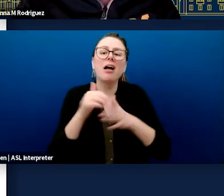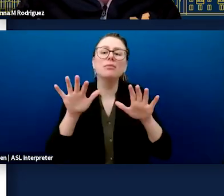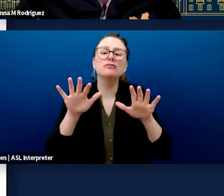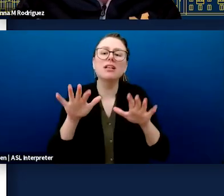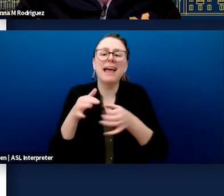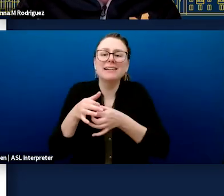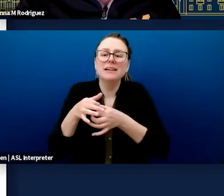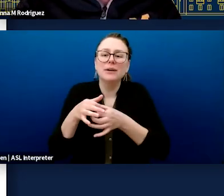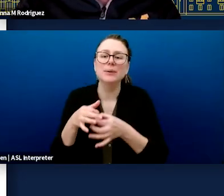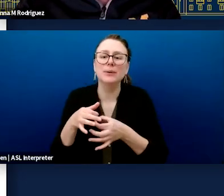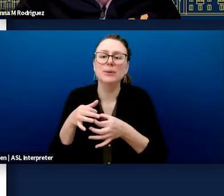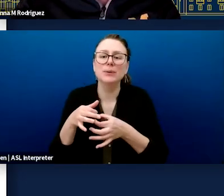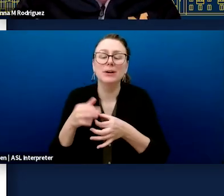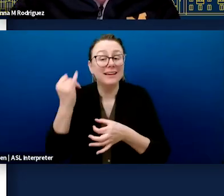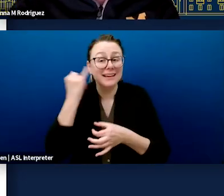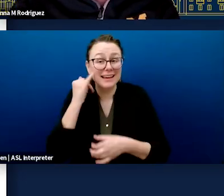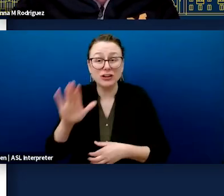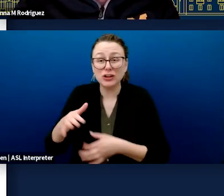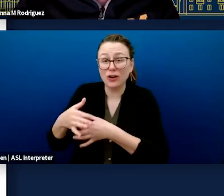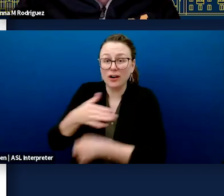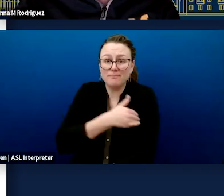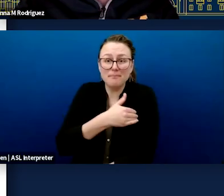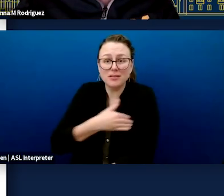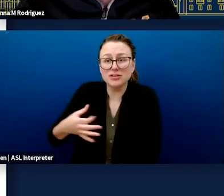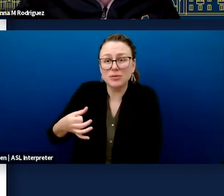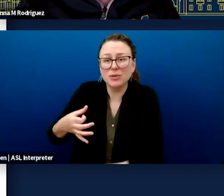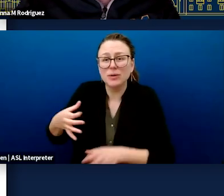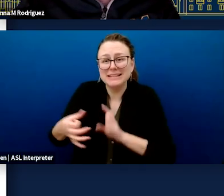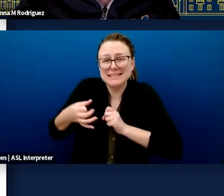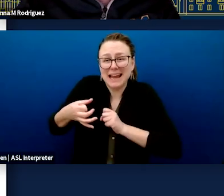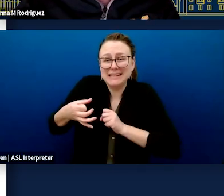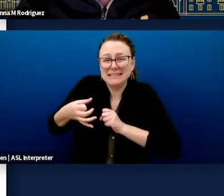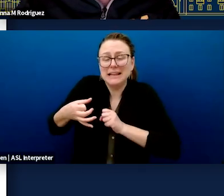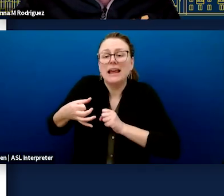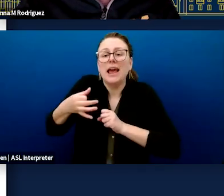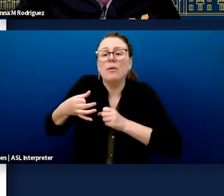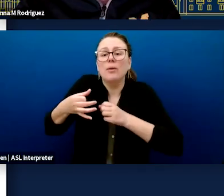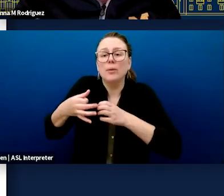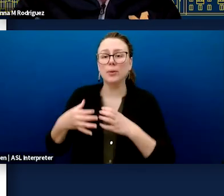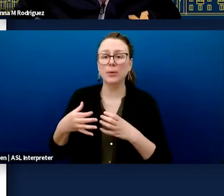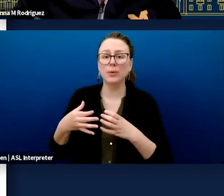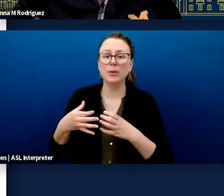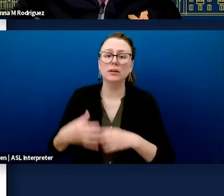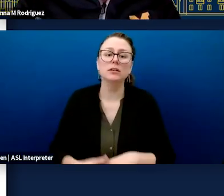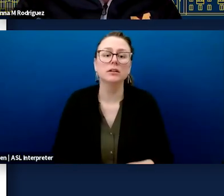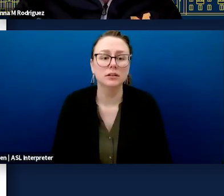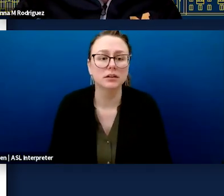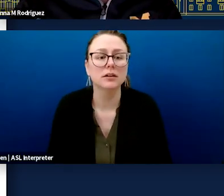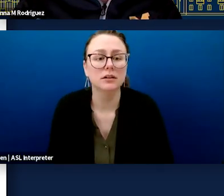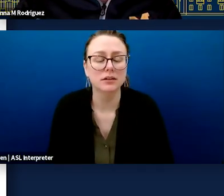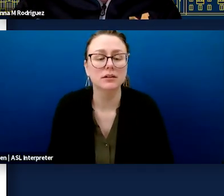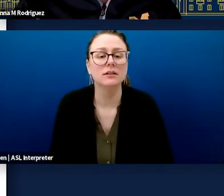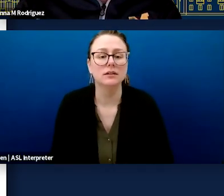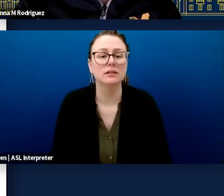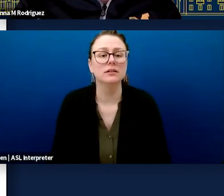who have tight sphincters to help eliminate stool. Okay. But we